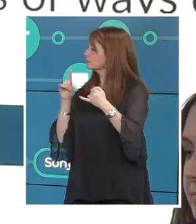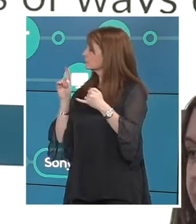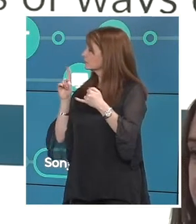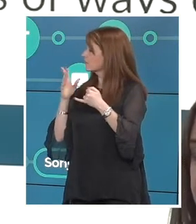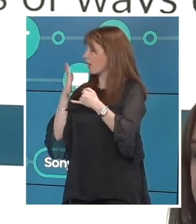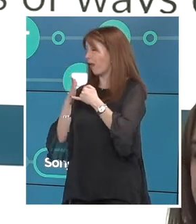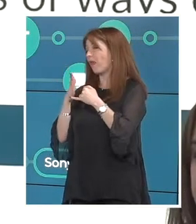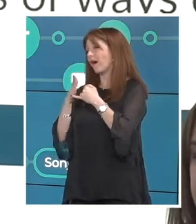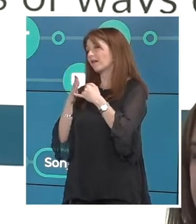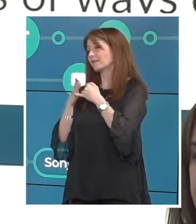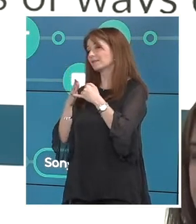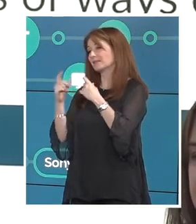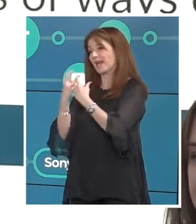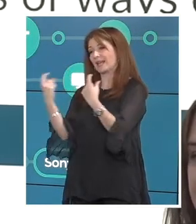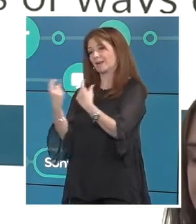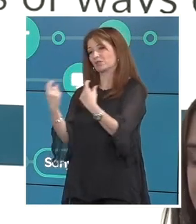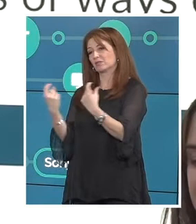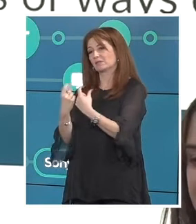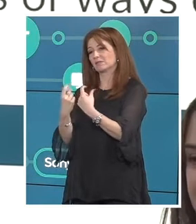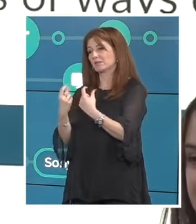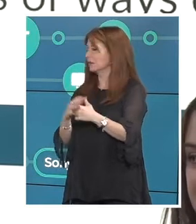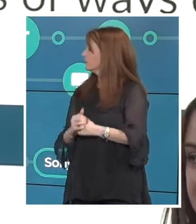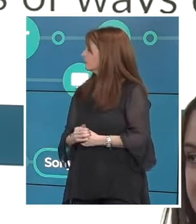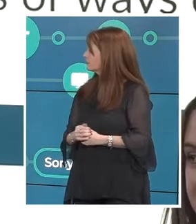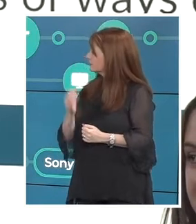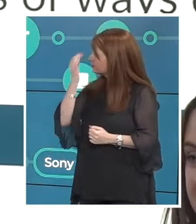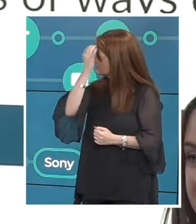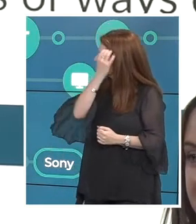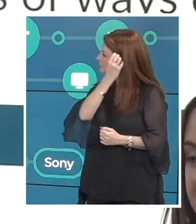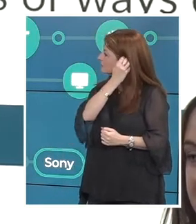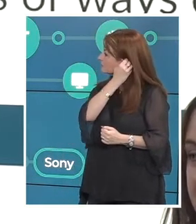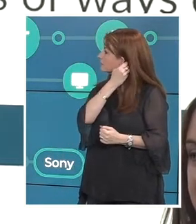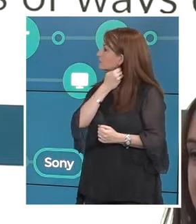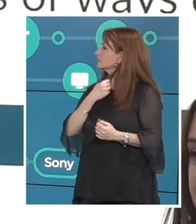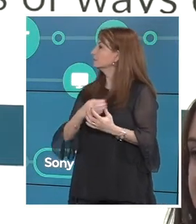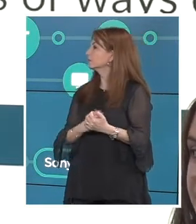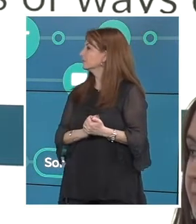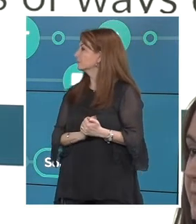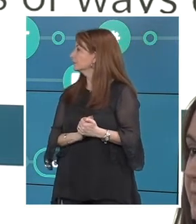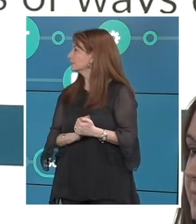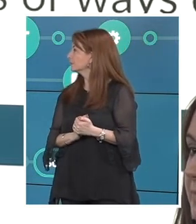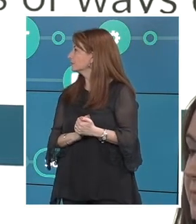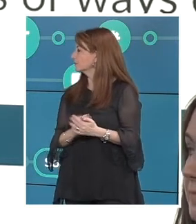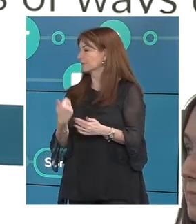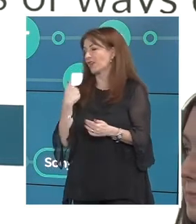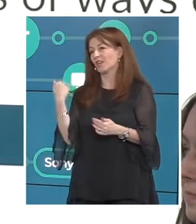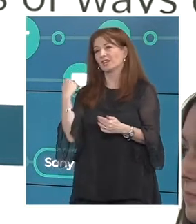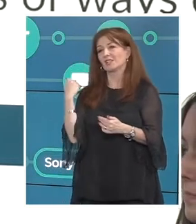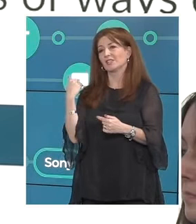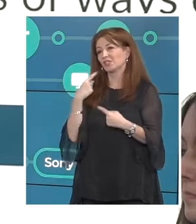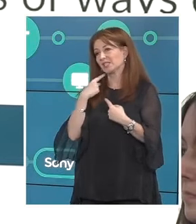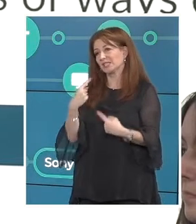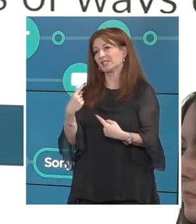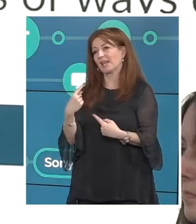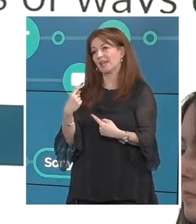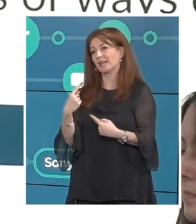briefly about captions, because I know Amy's going to talk about accessible videos as well. But just to drive home the point, to use captions on